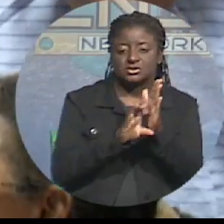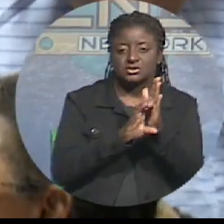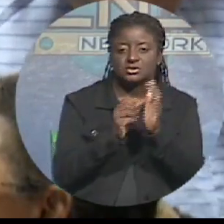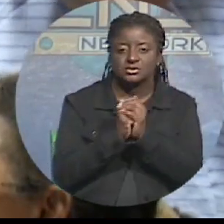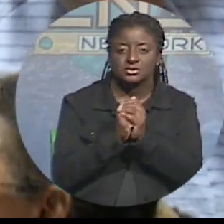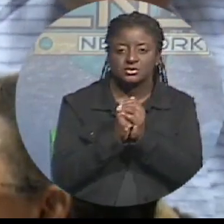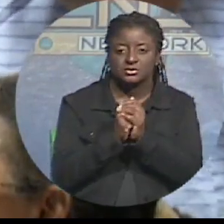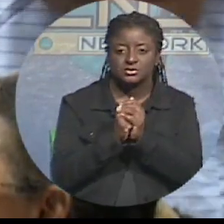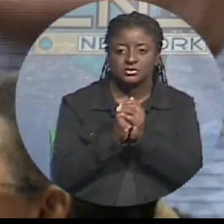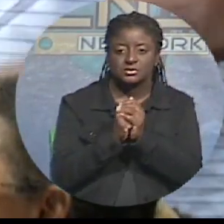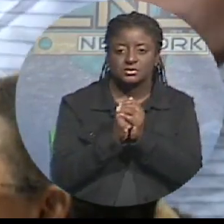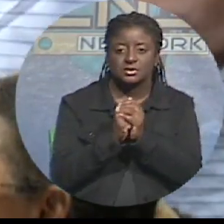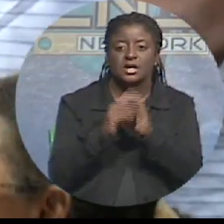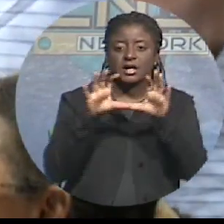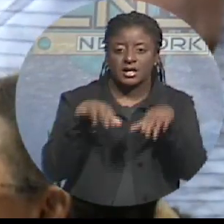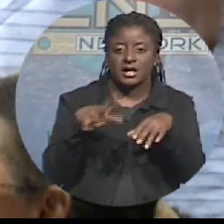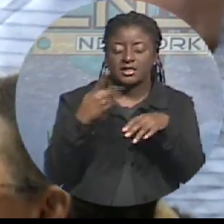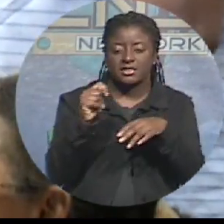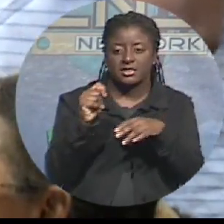republic status?